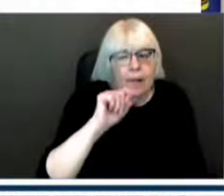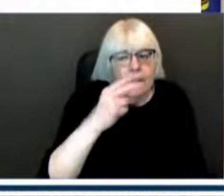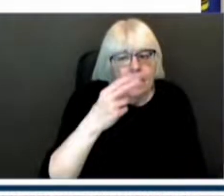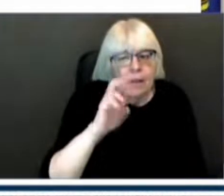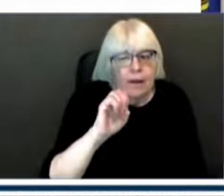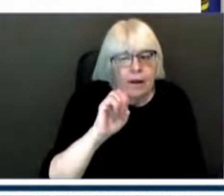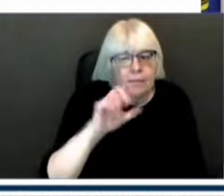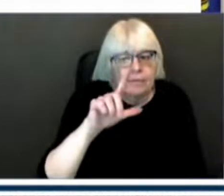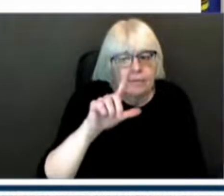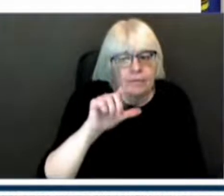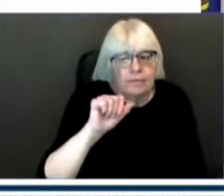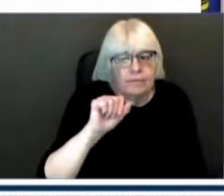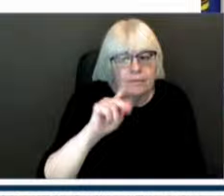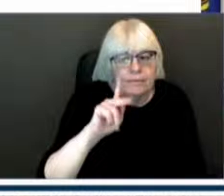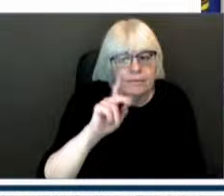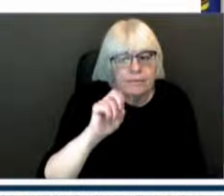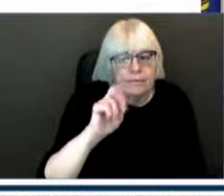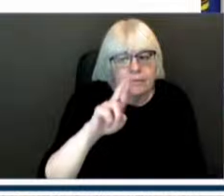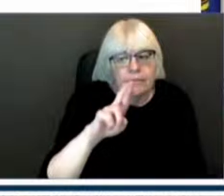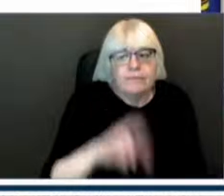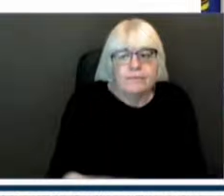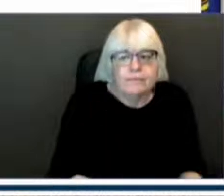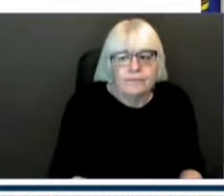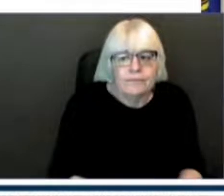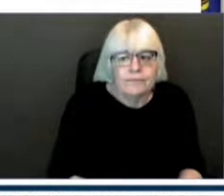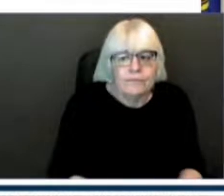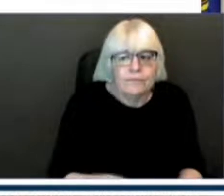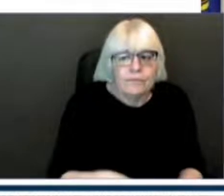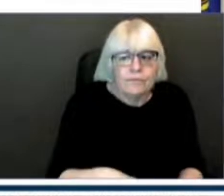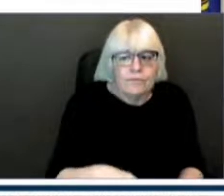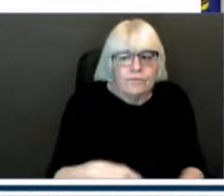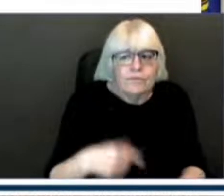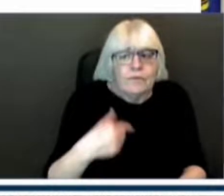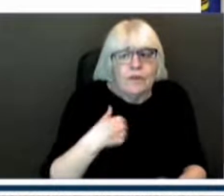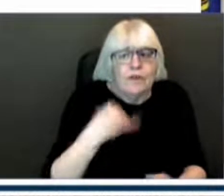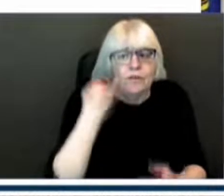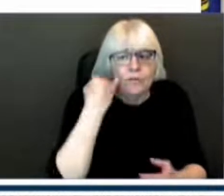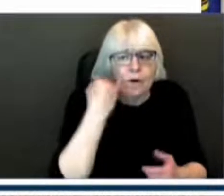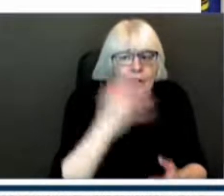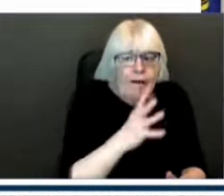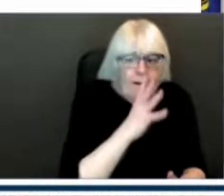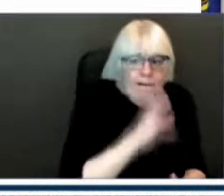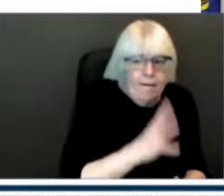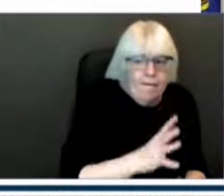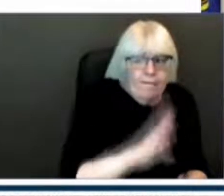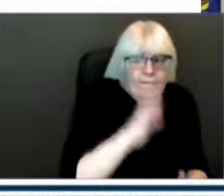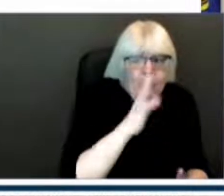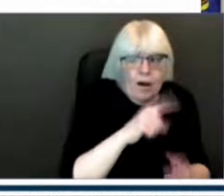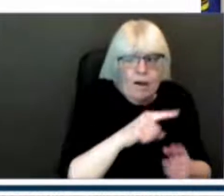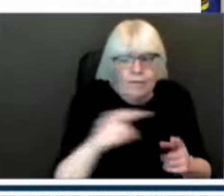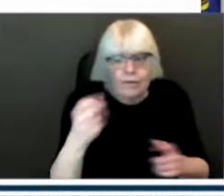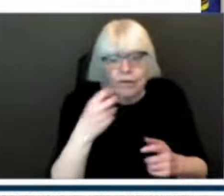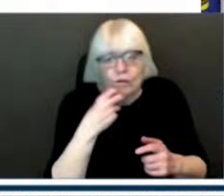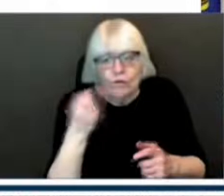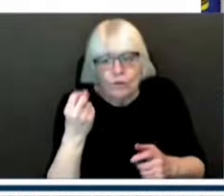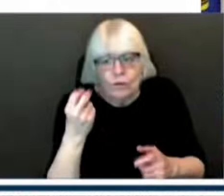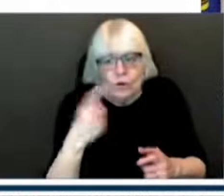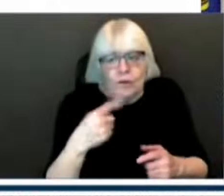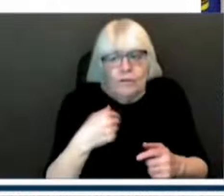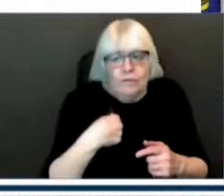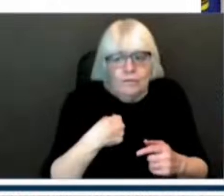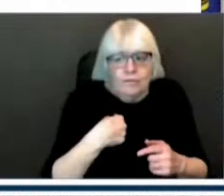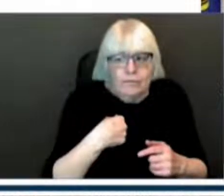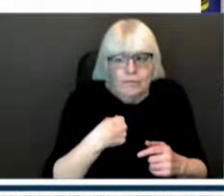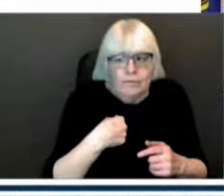have a child, say 5 to 12 years old, that tested positive for COVID before their scheduled first vaccine dose, how